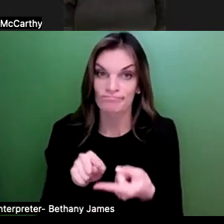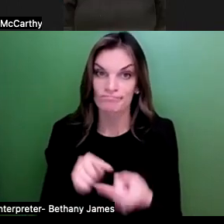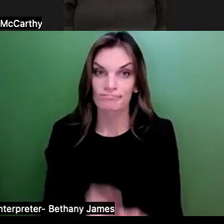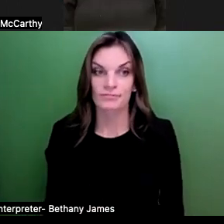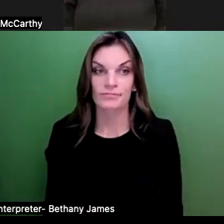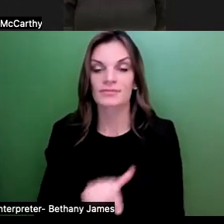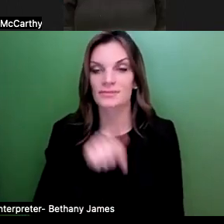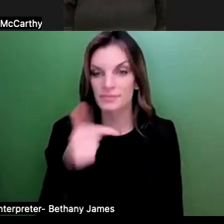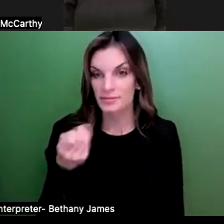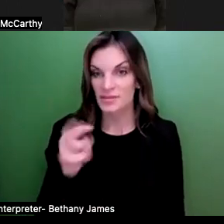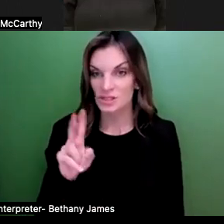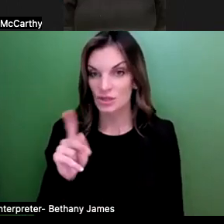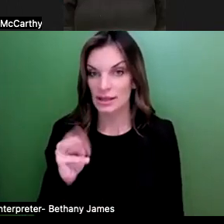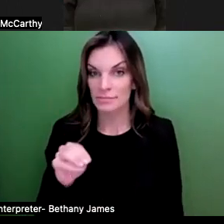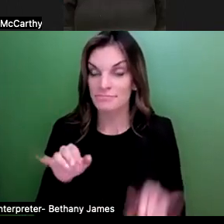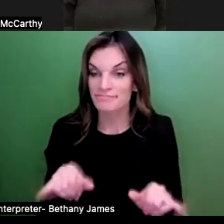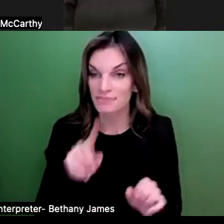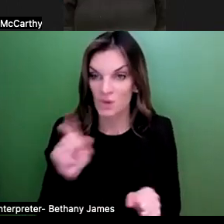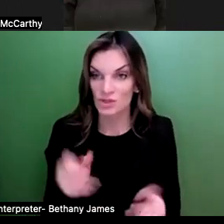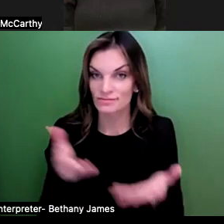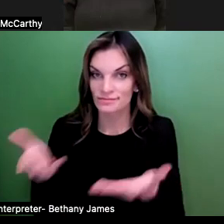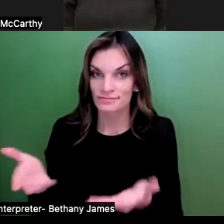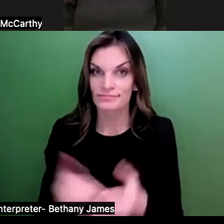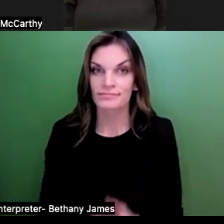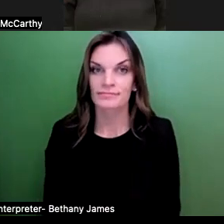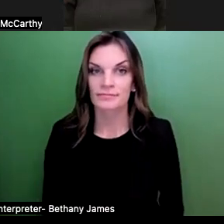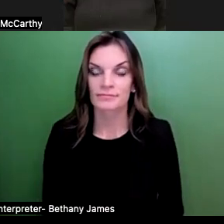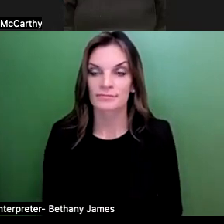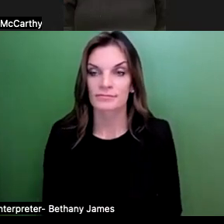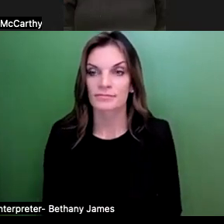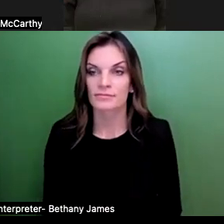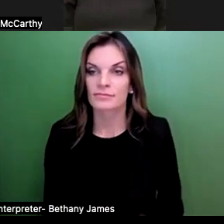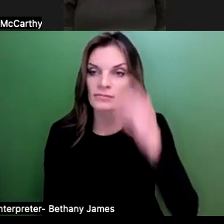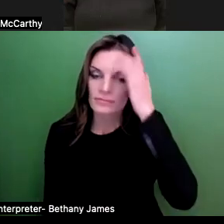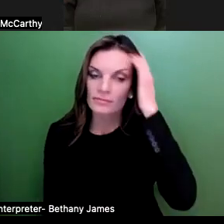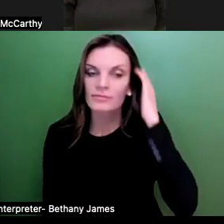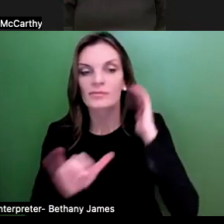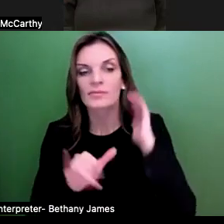Mr. Kim, same question. I'd like to build on what Effie